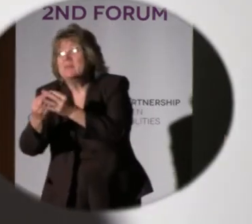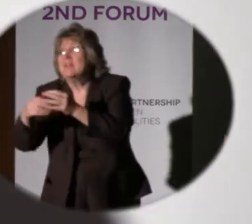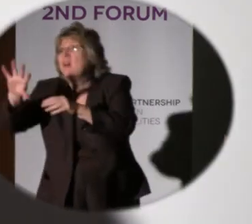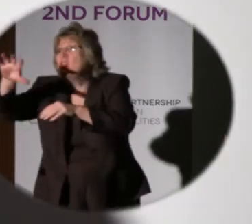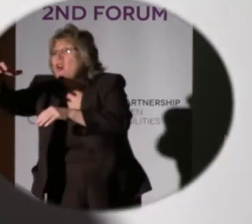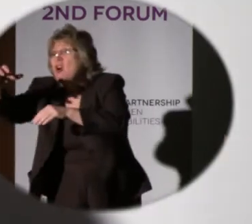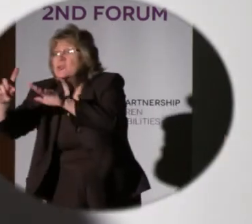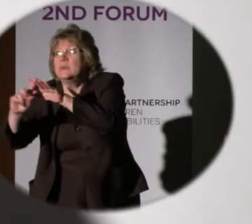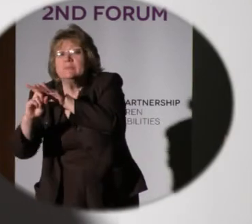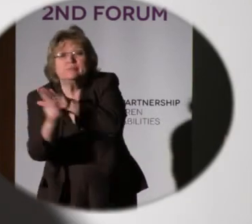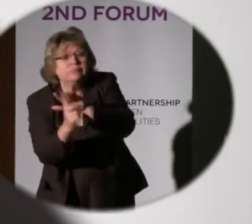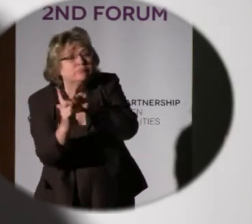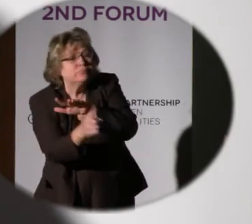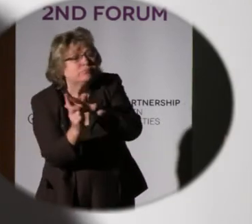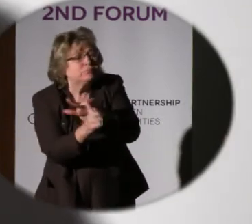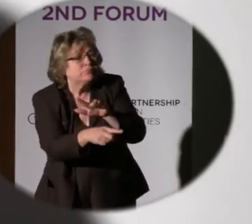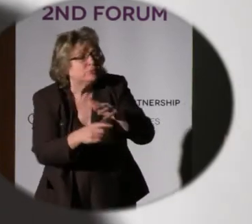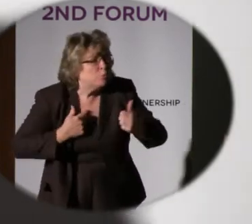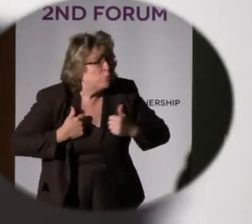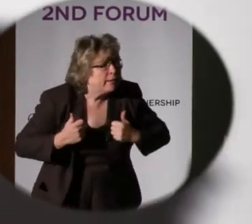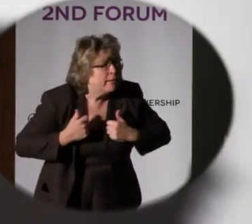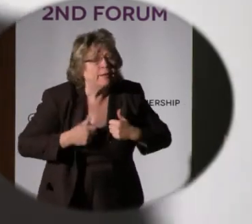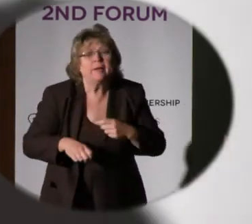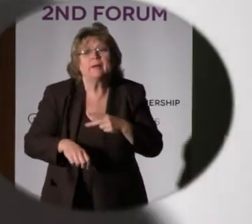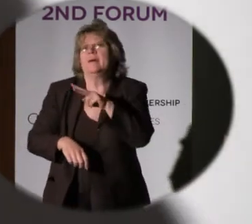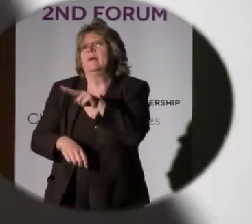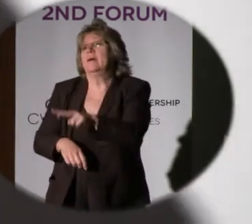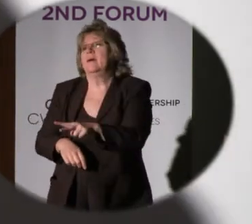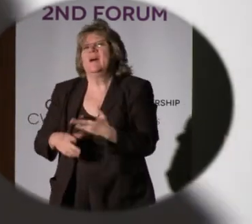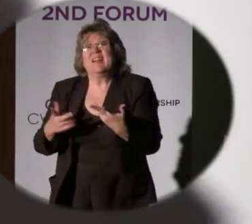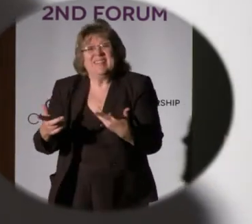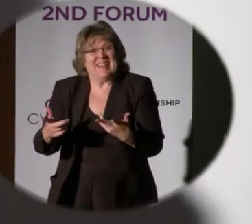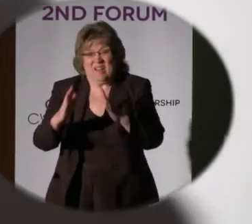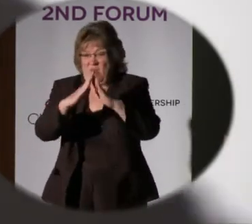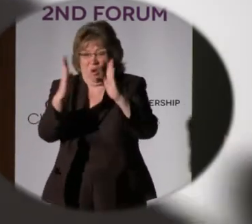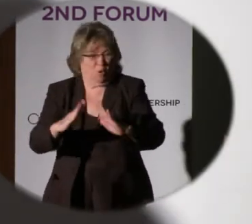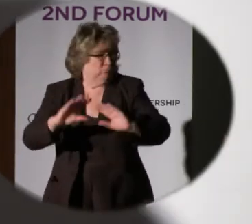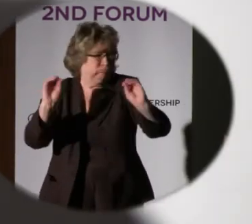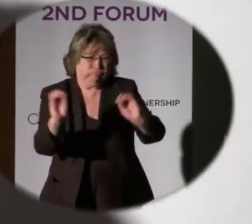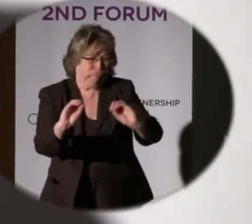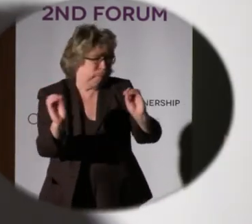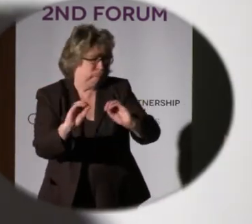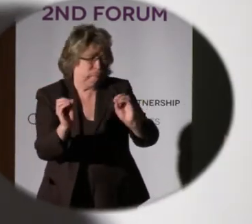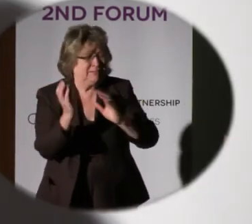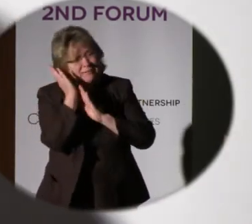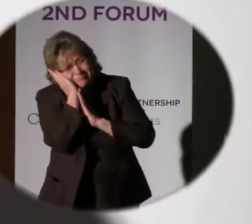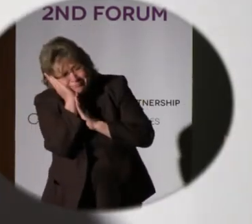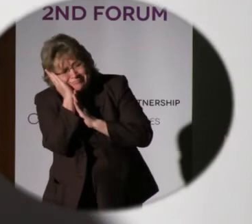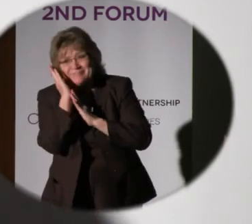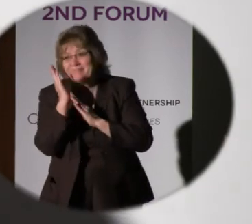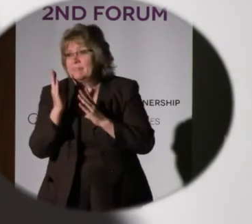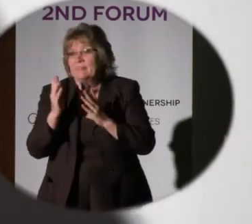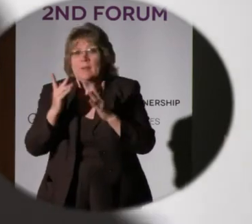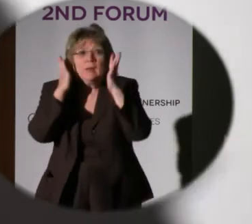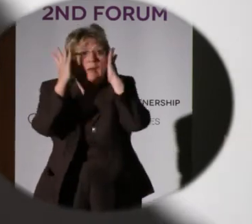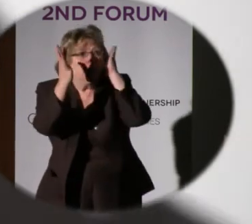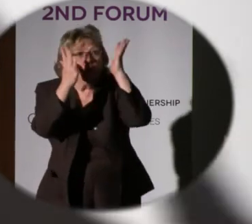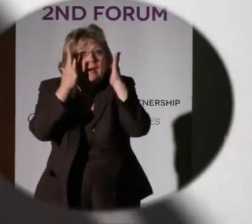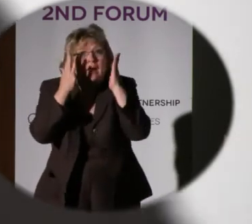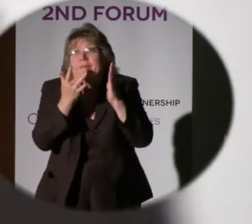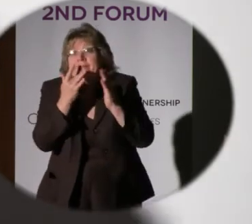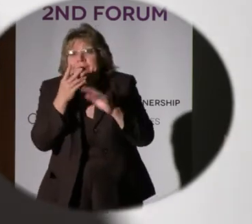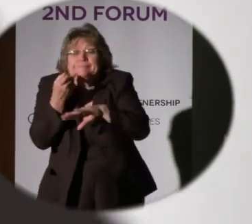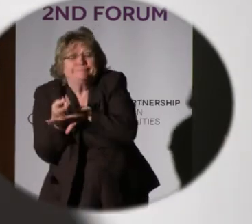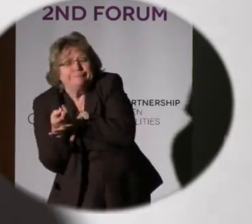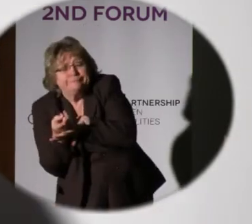disabilities, whether it was a visual, hearing, physical, or developmental impairment. So